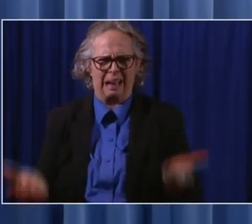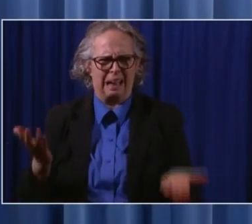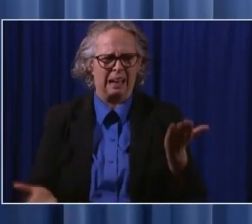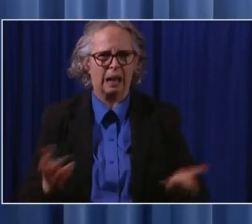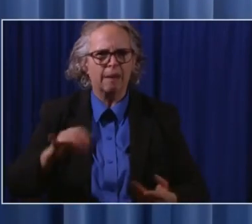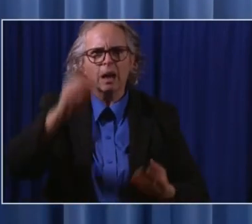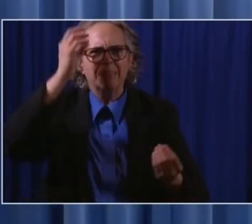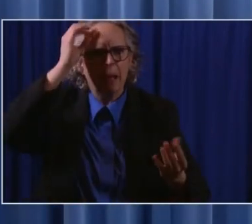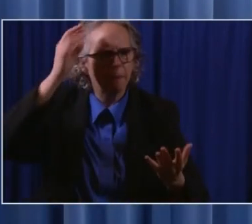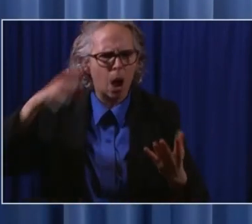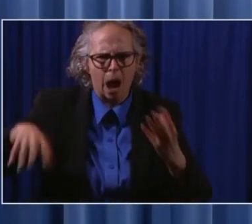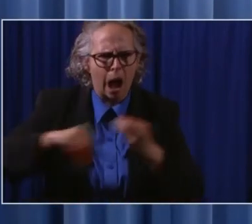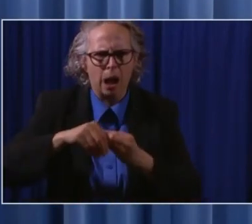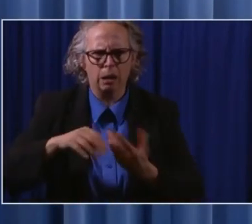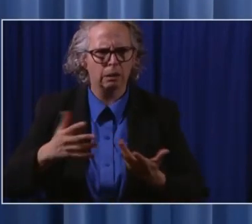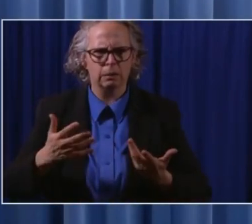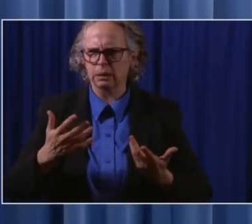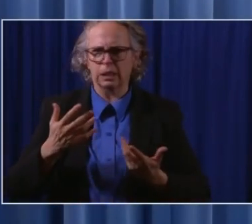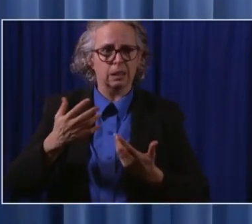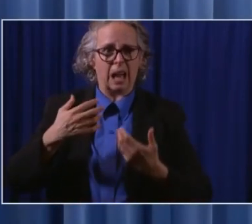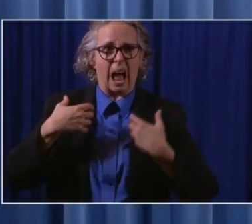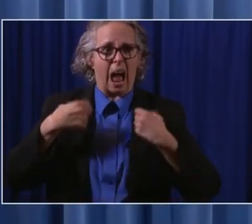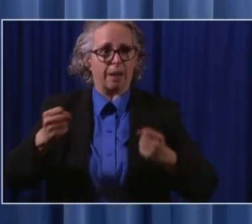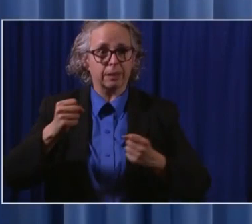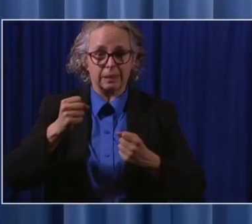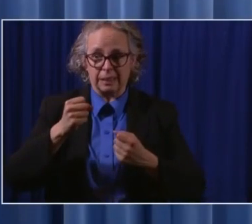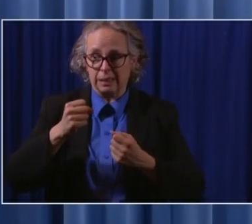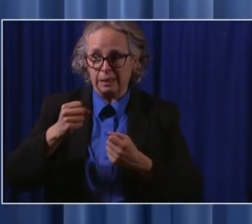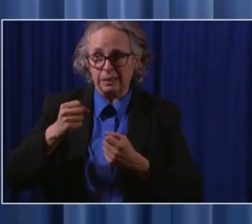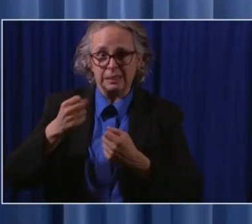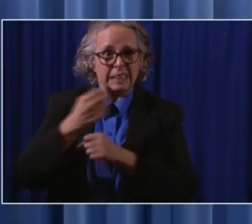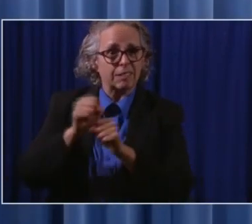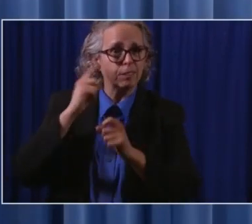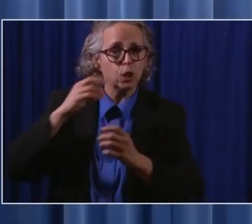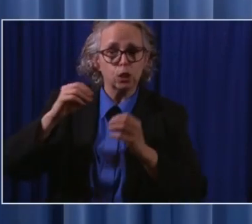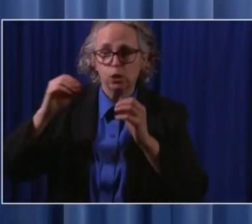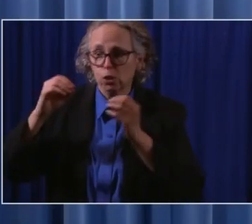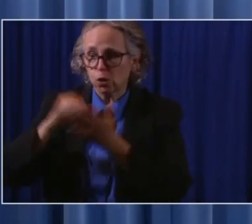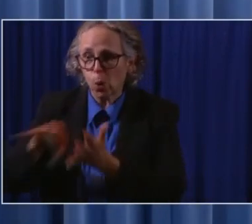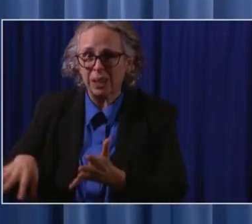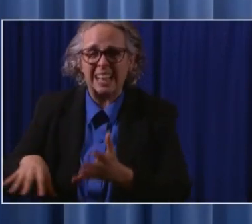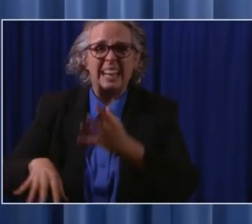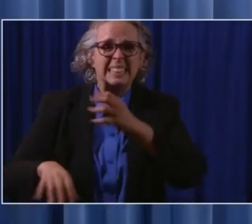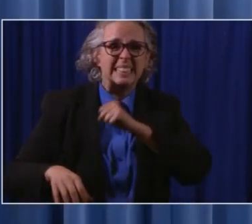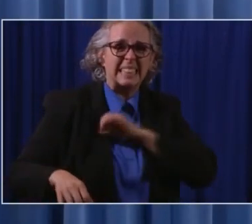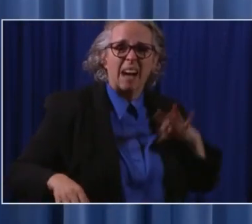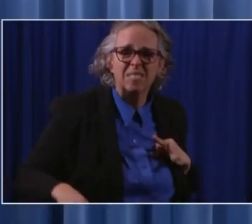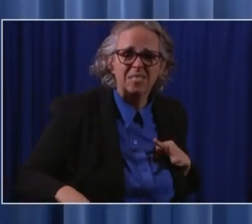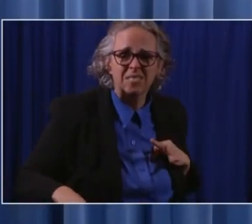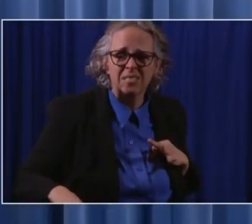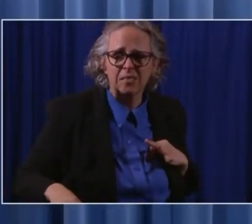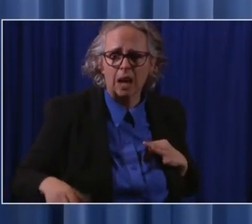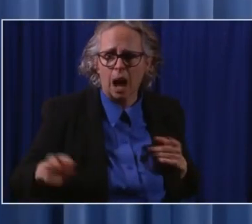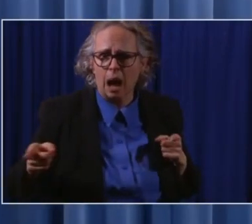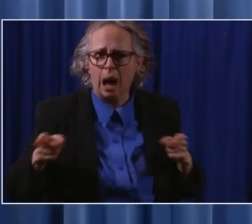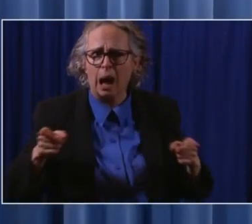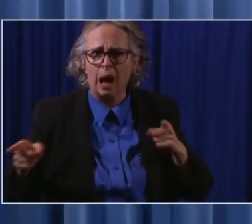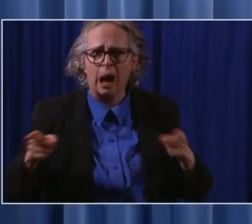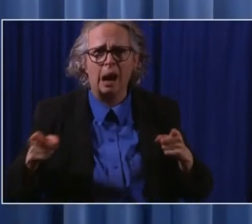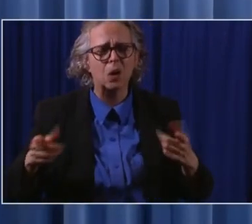and the superintendents. So, so far, at least, these are decisions that we are allowing the local community to